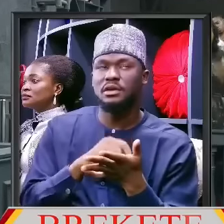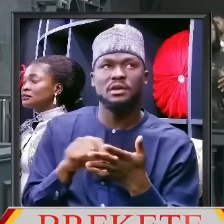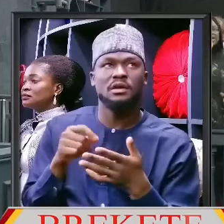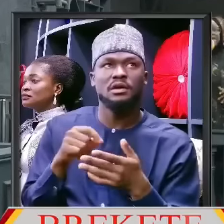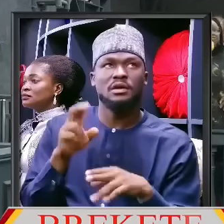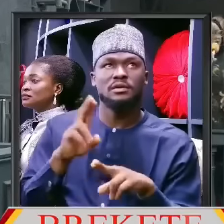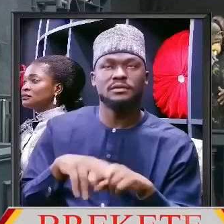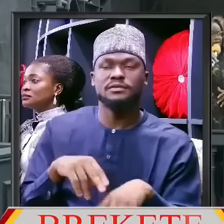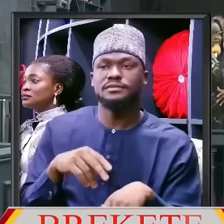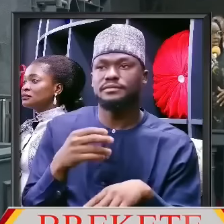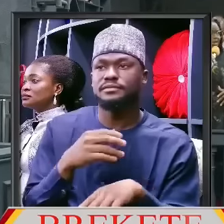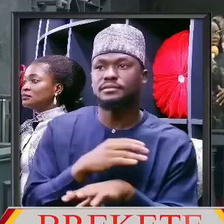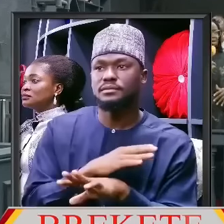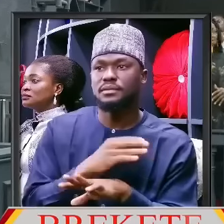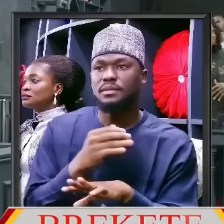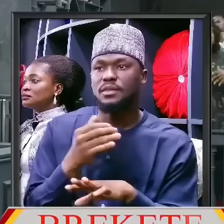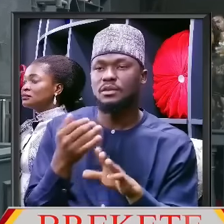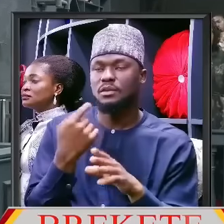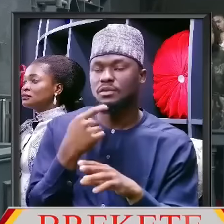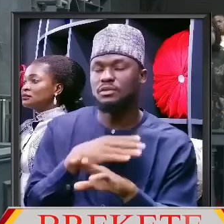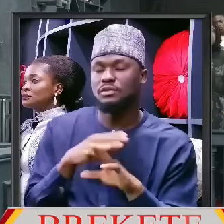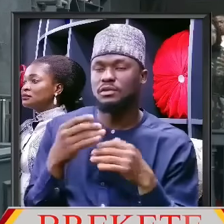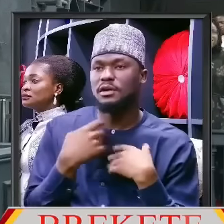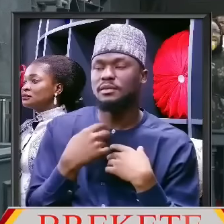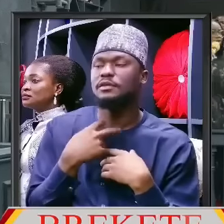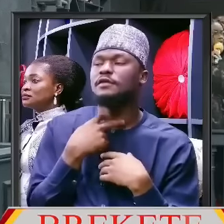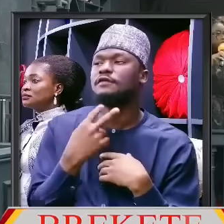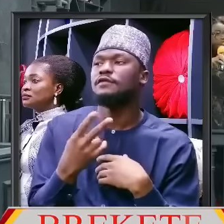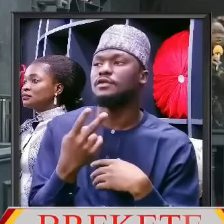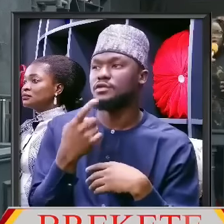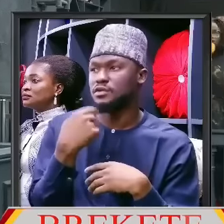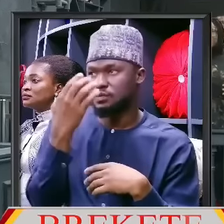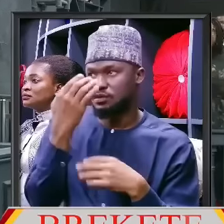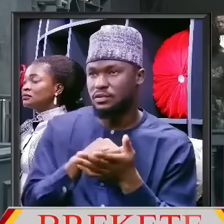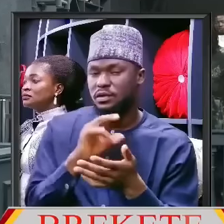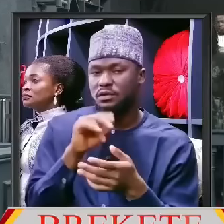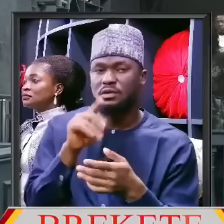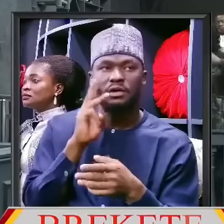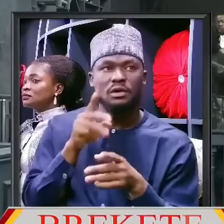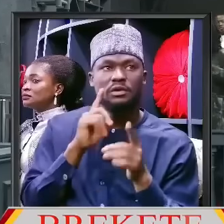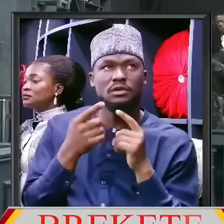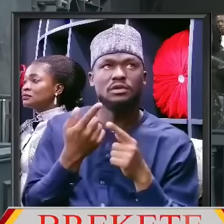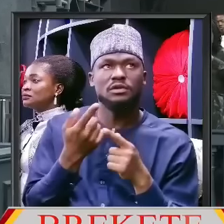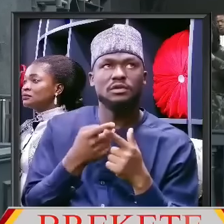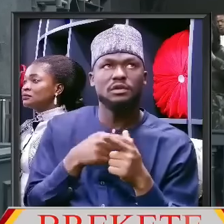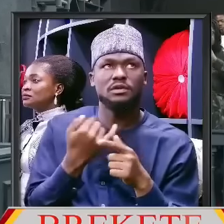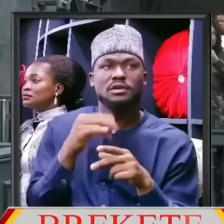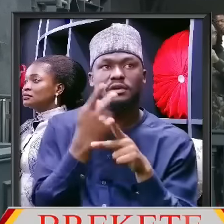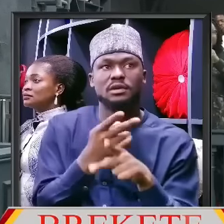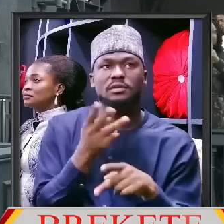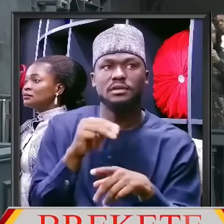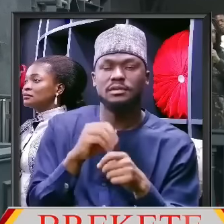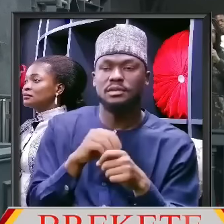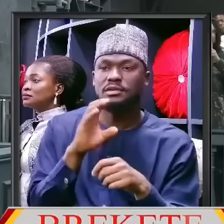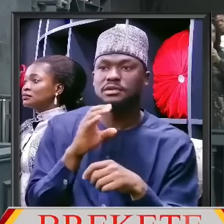So the ones where don't get voice, the ones where they feel say nobody fit talk for, the night they can't pack for C and